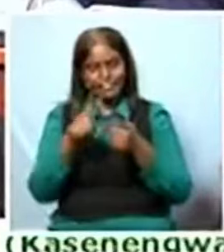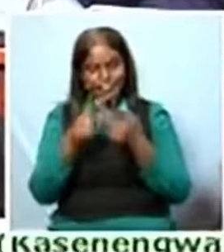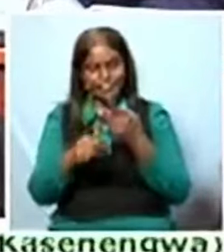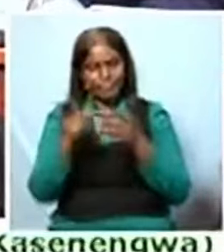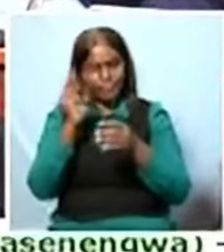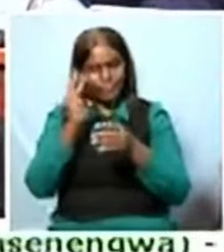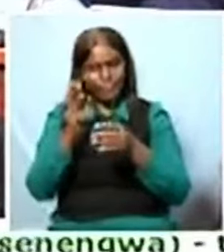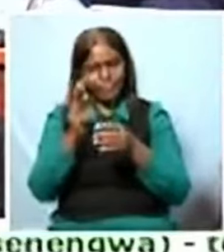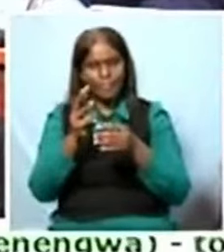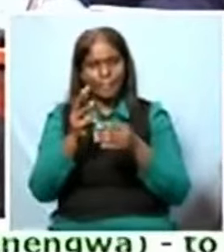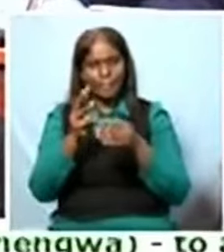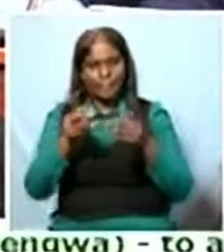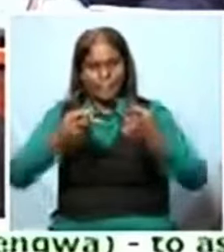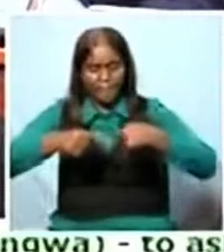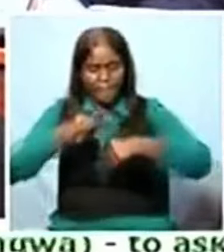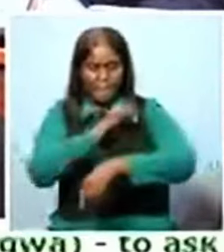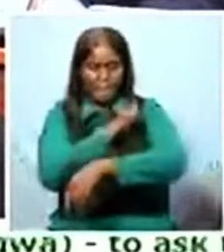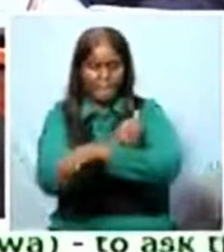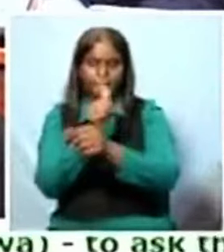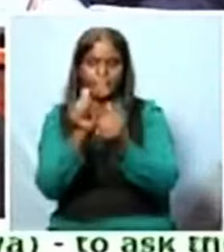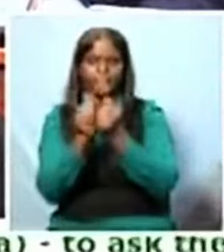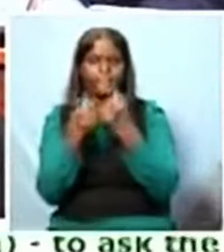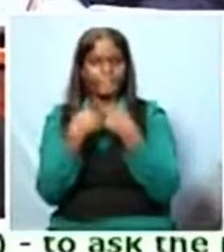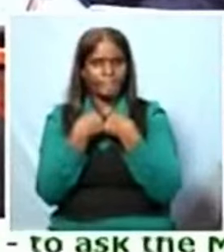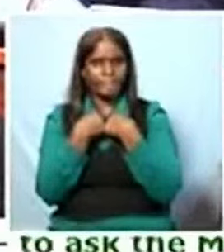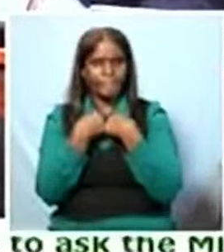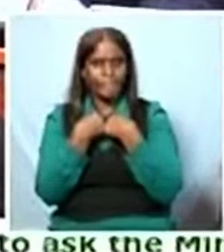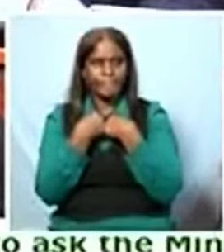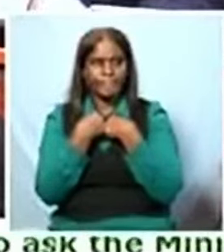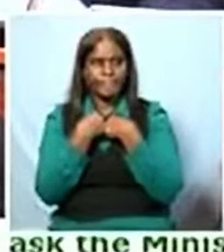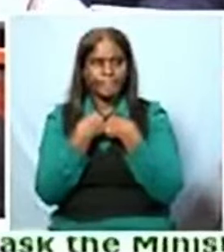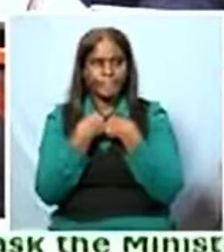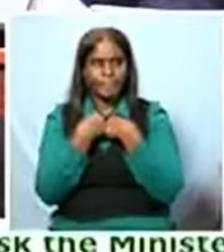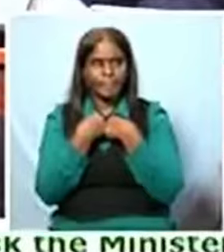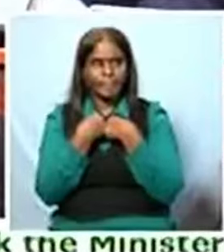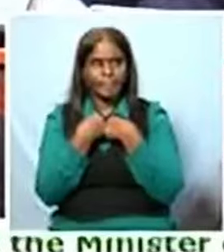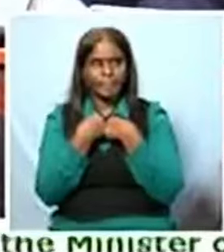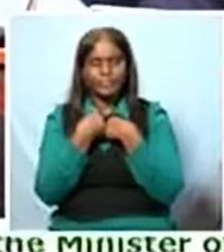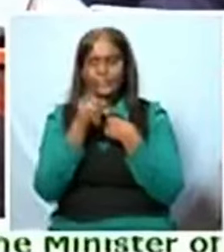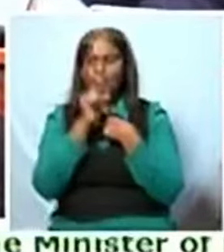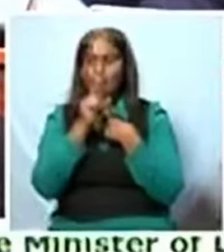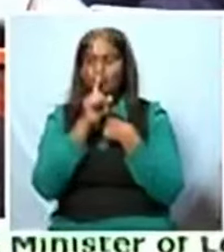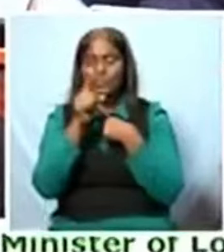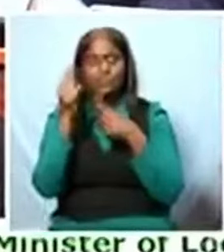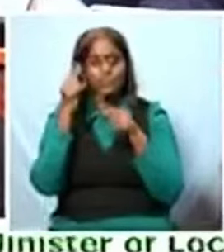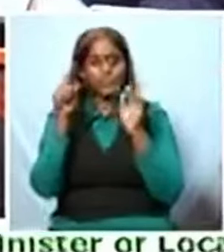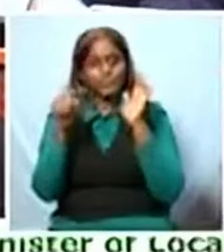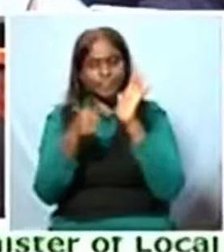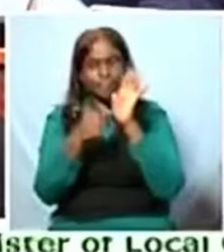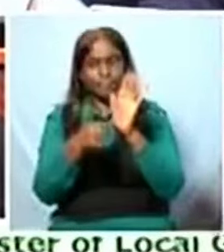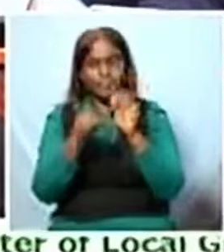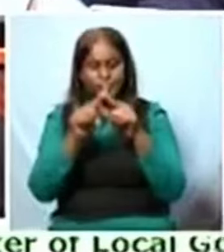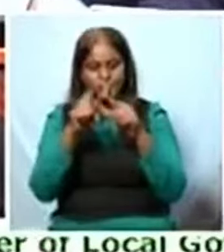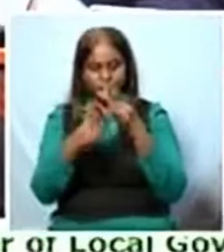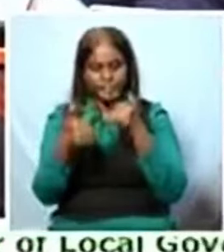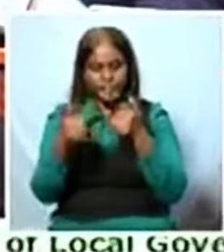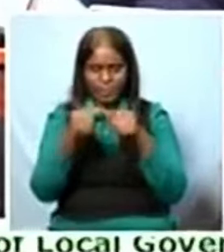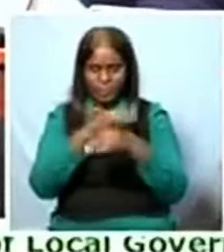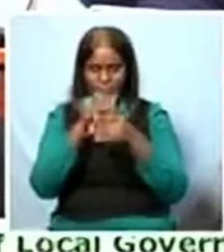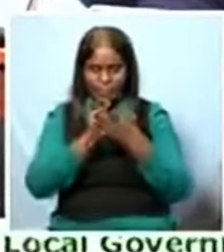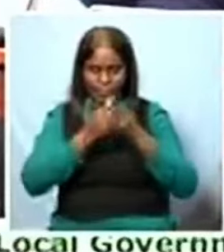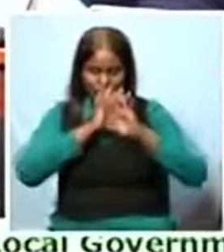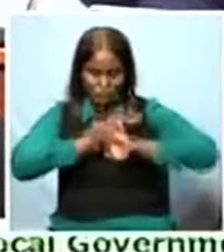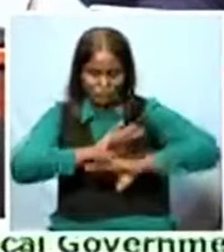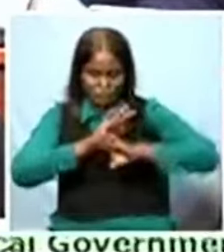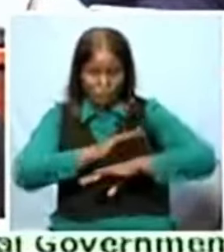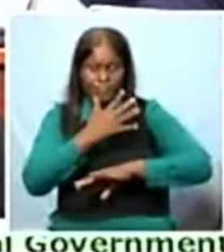be engaging the local authority with him so that we talk to them, we get the true picture. But however, the comforting thing, Madam